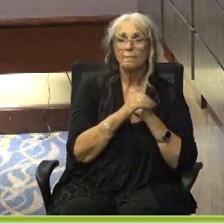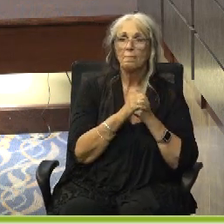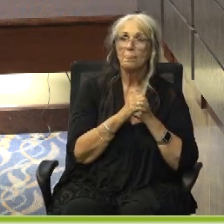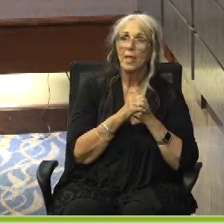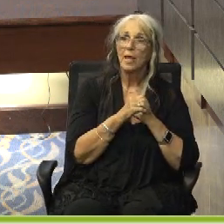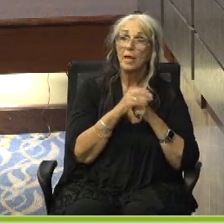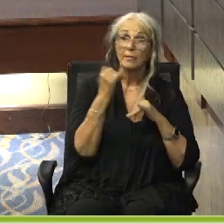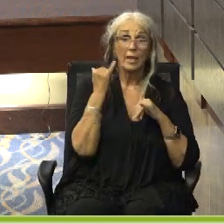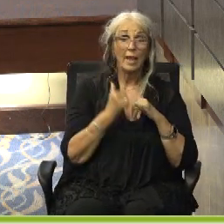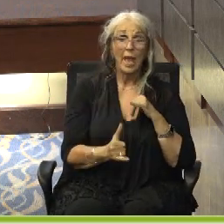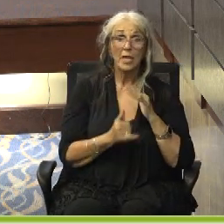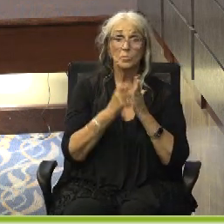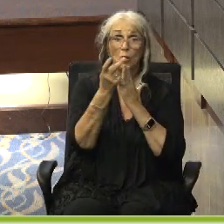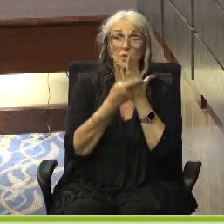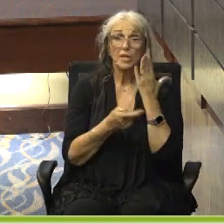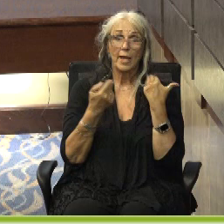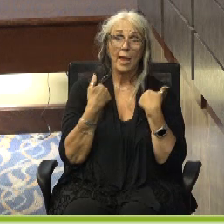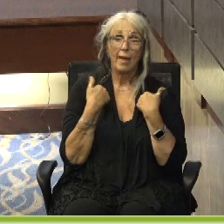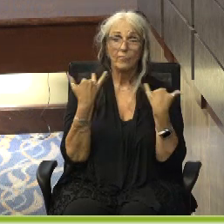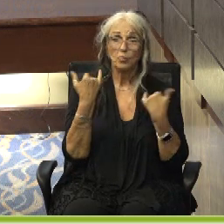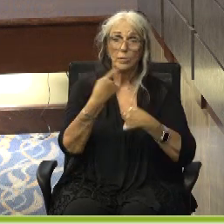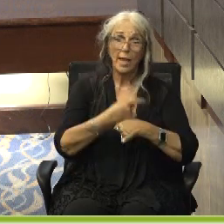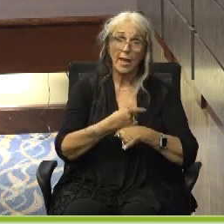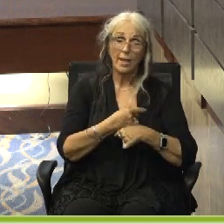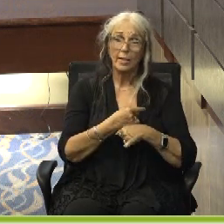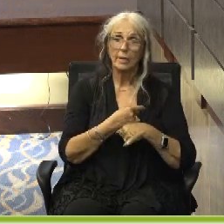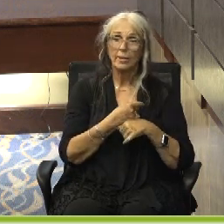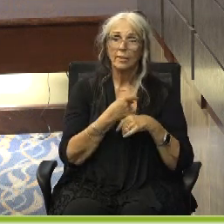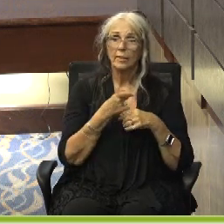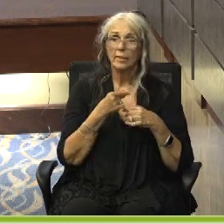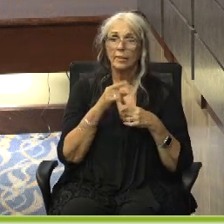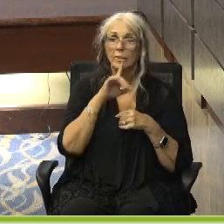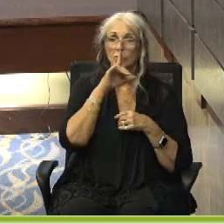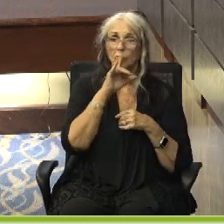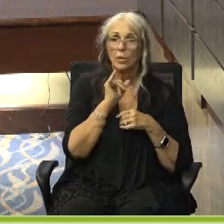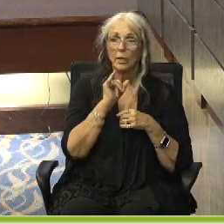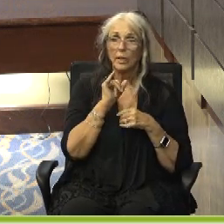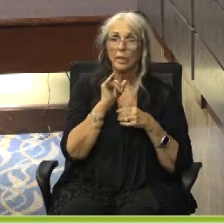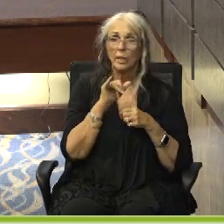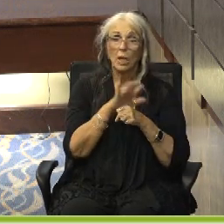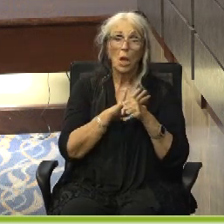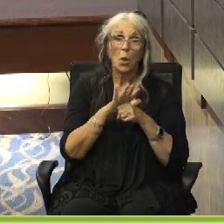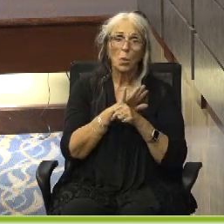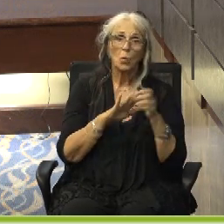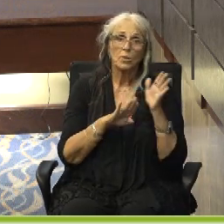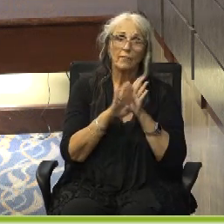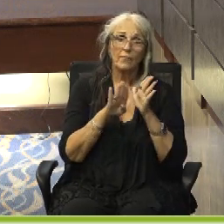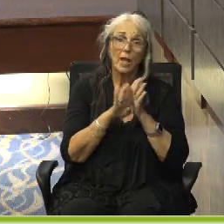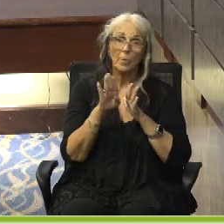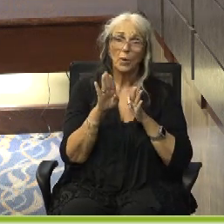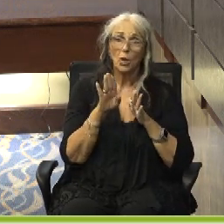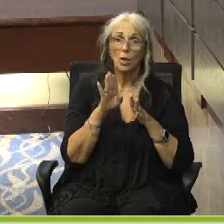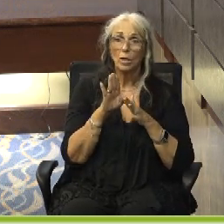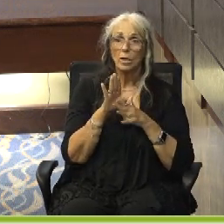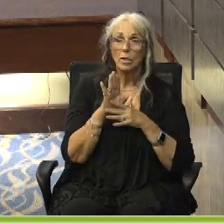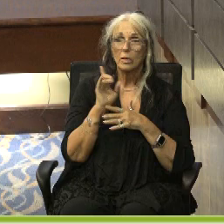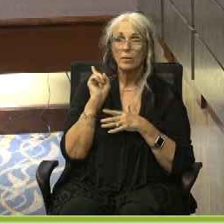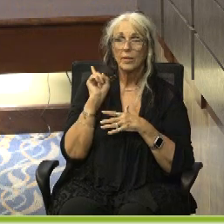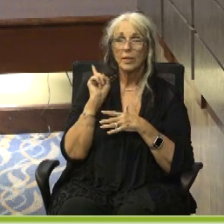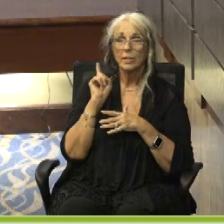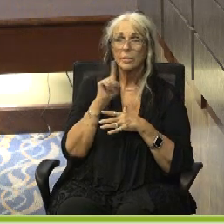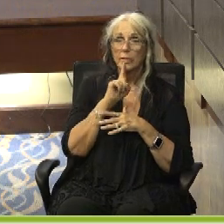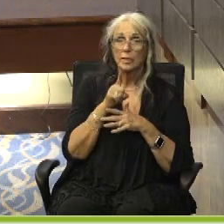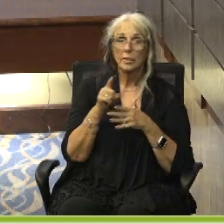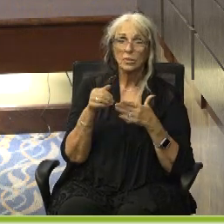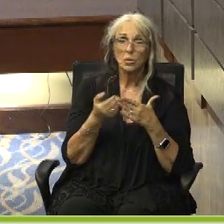The final project that I have for you today is it's actually done by a local developer, Justin Soto and Demora Homes. This is a